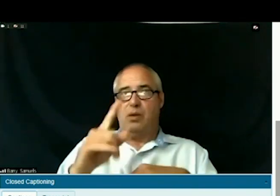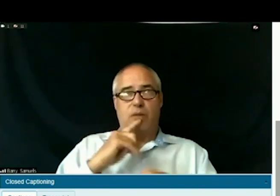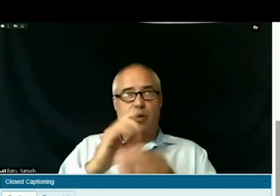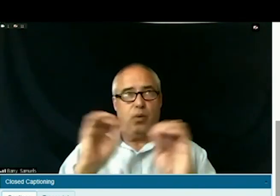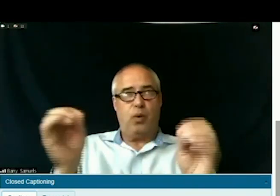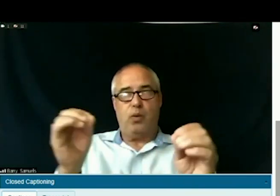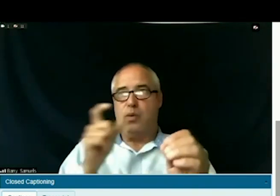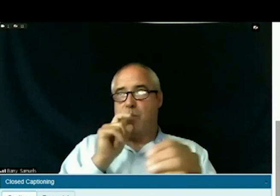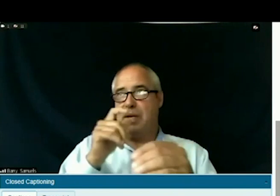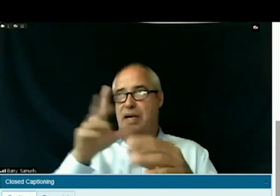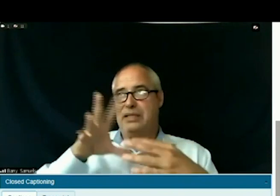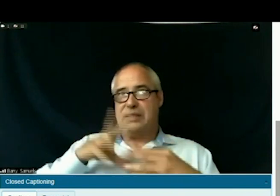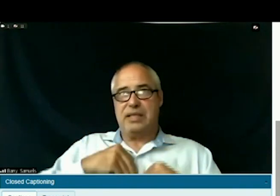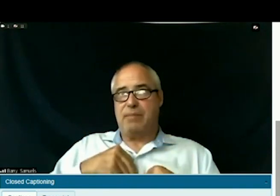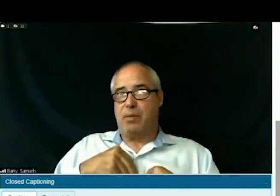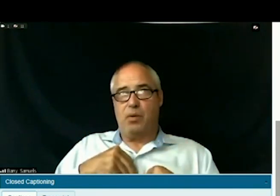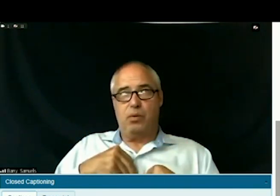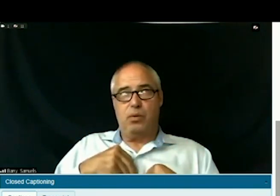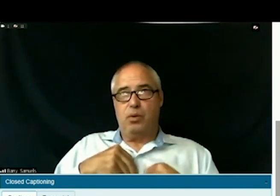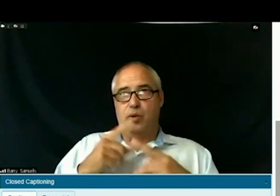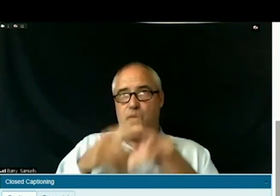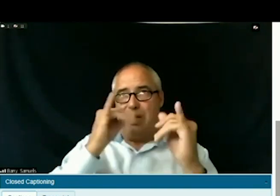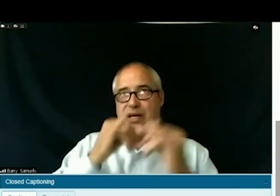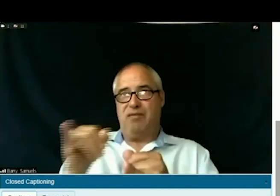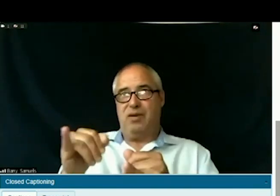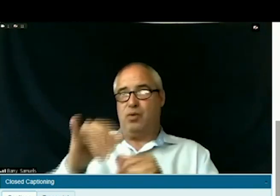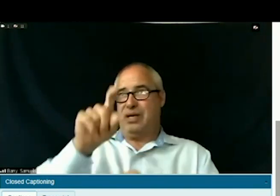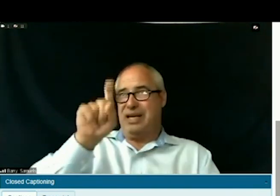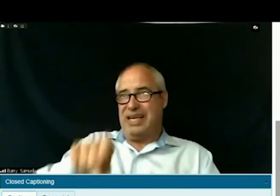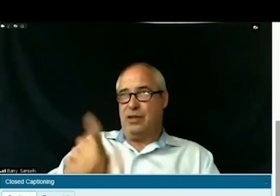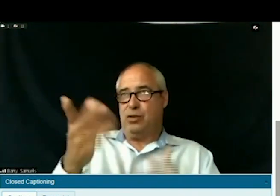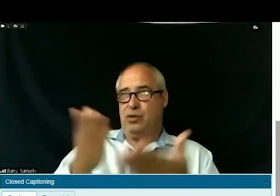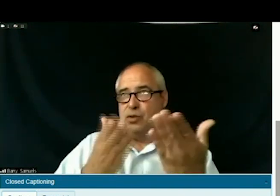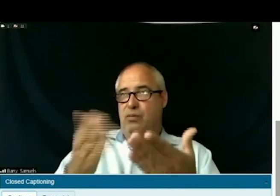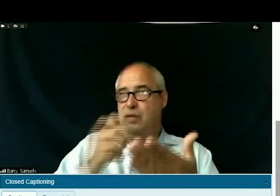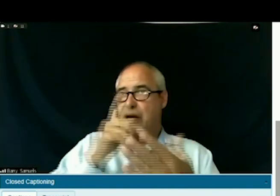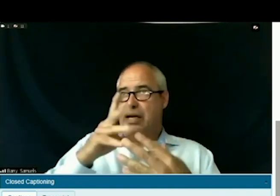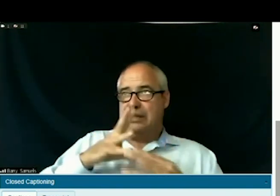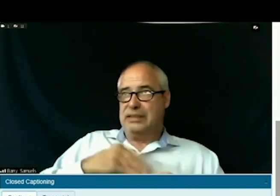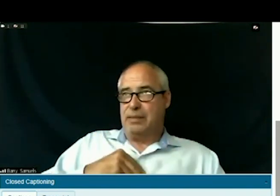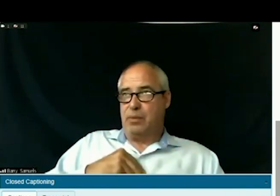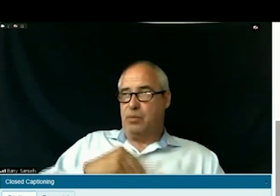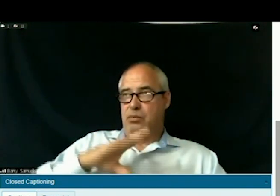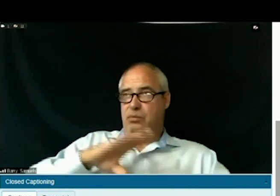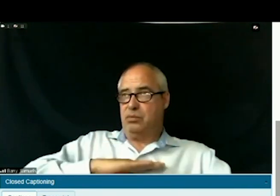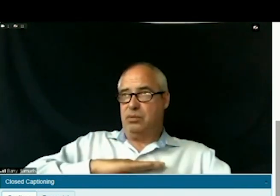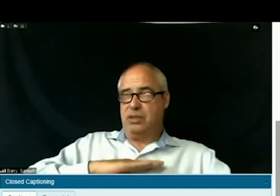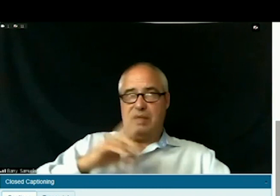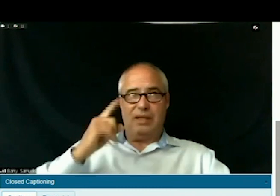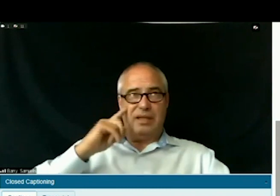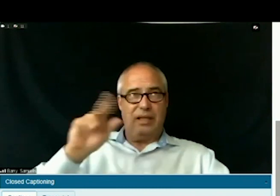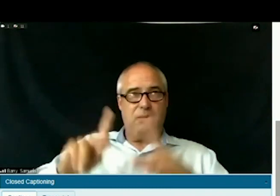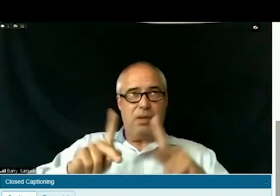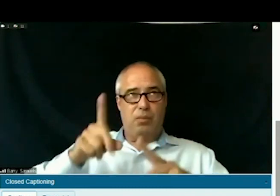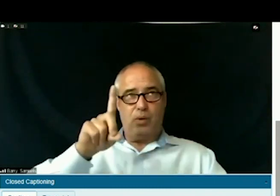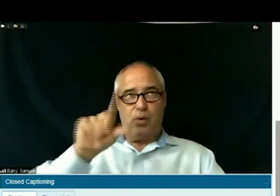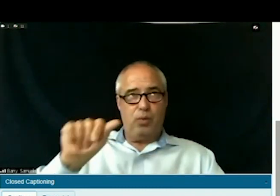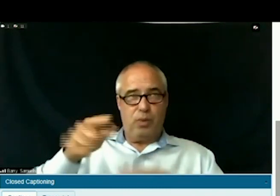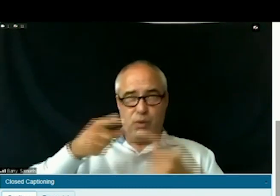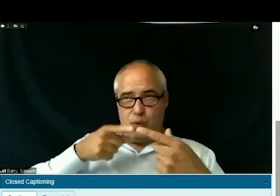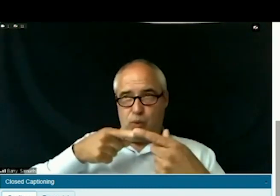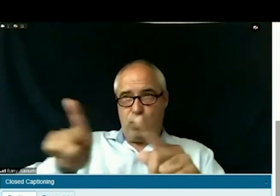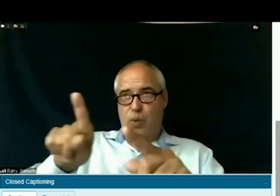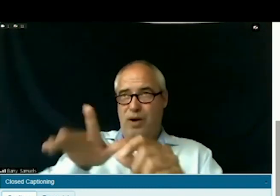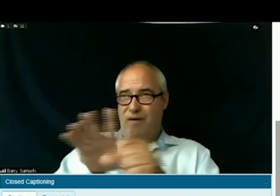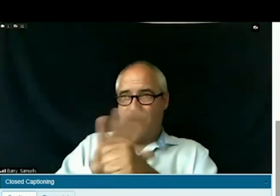not acceptable to the individuals who need that. And again, as we think about people with disabilities during this COVID pandemic